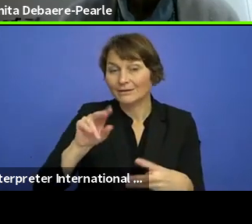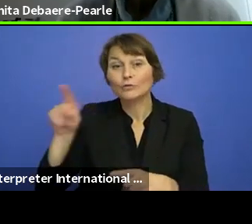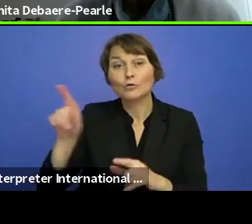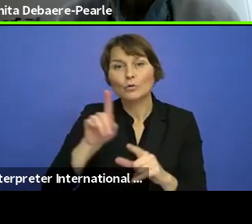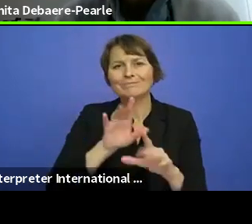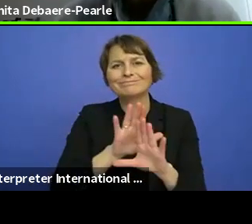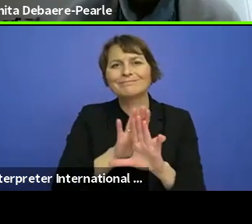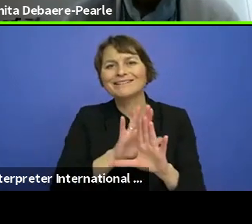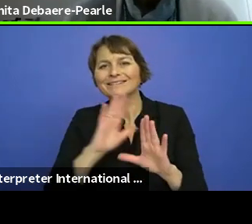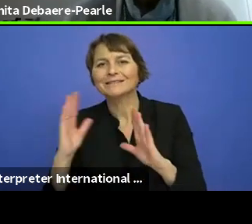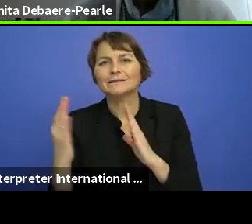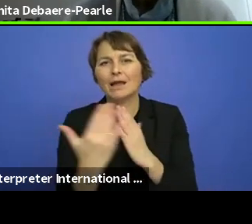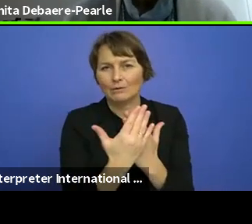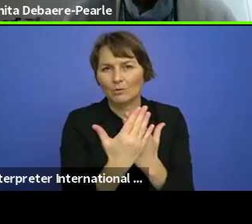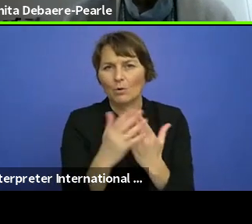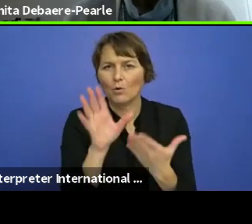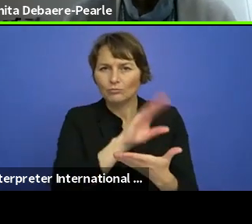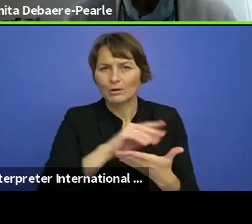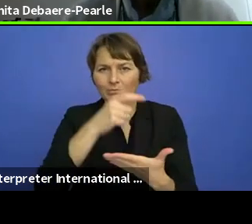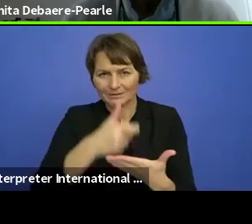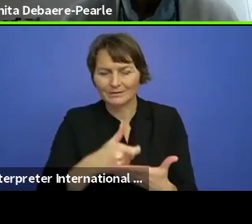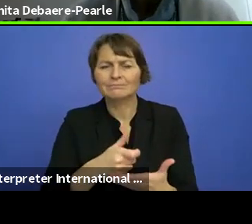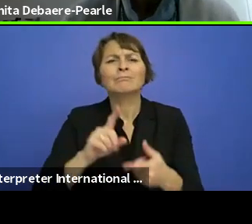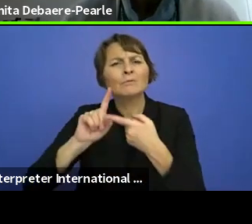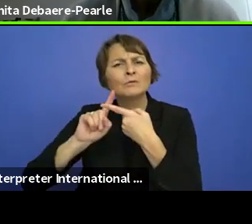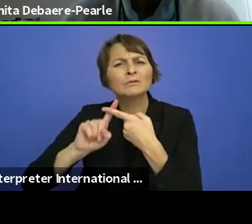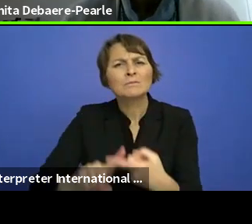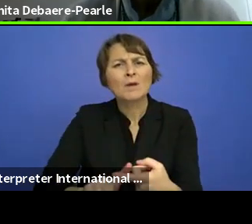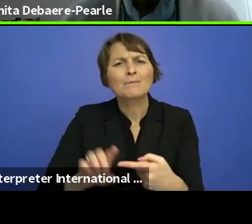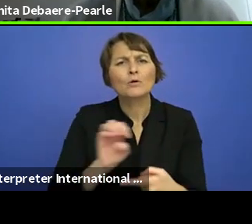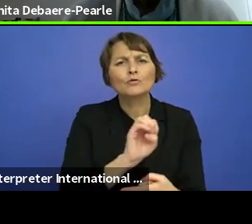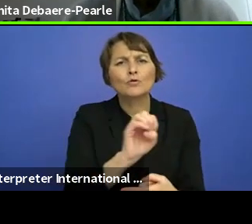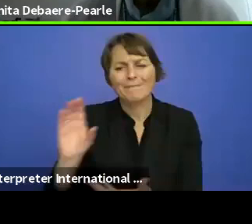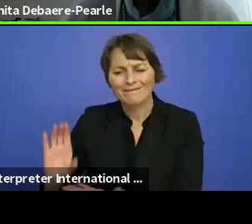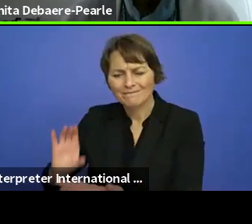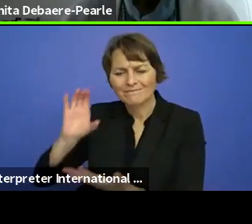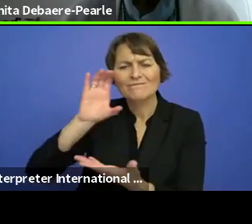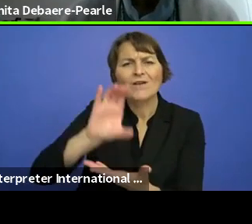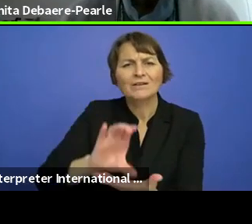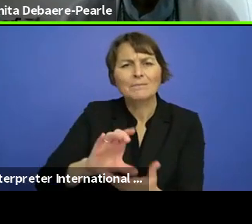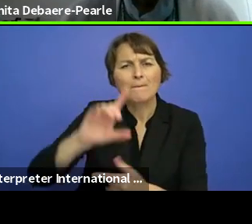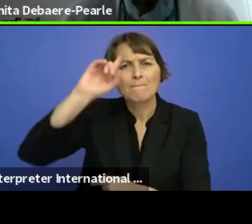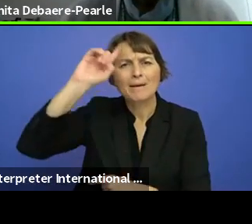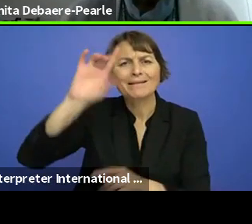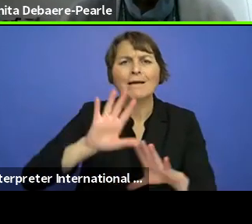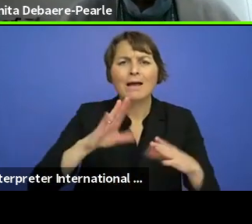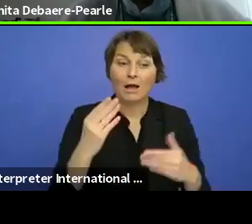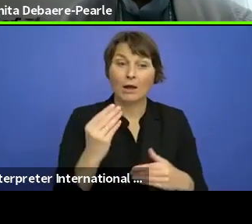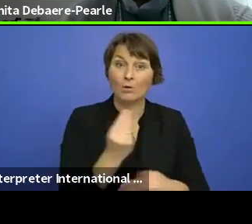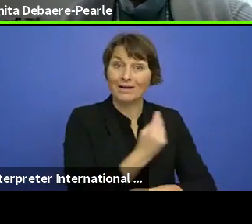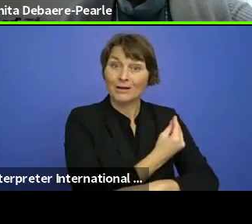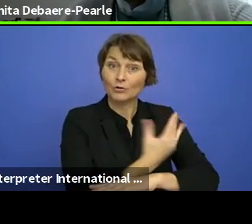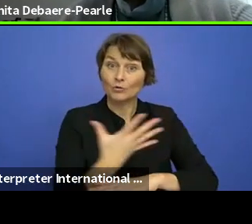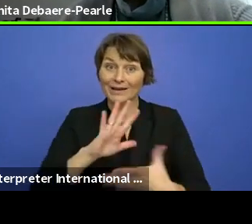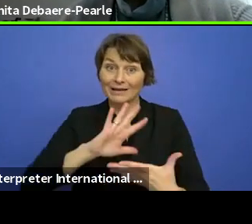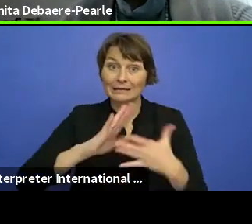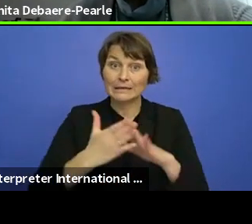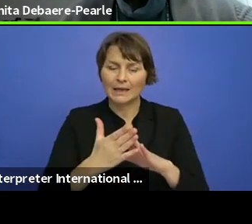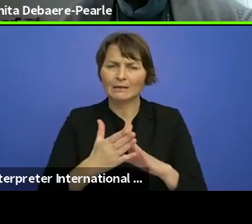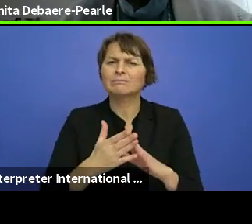the Sustainable Europe Investment Plan, how to finance the Green Deal. And I've also read that you were involved as well